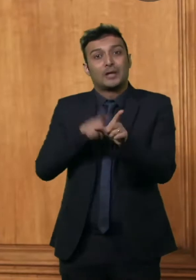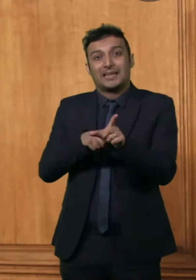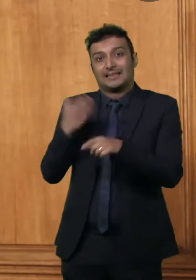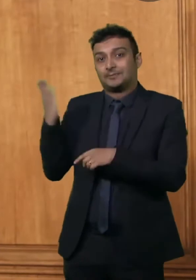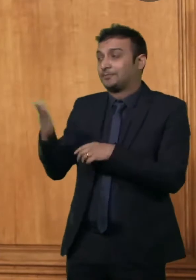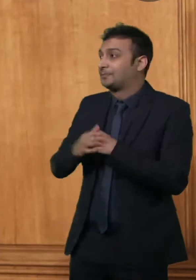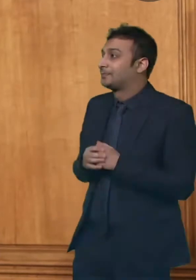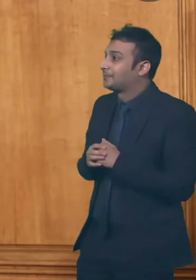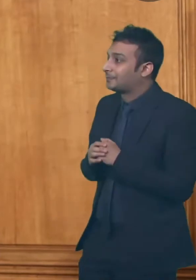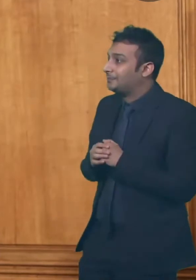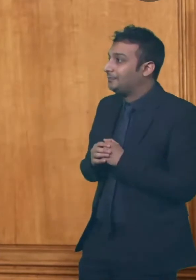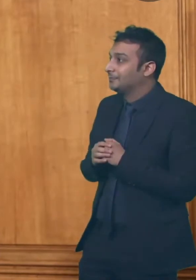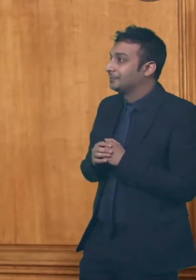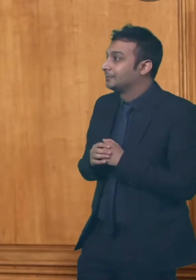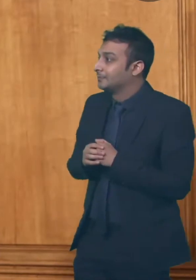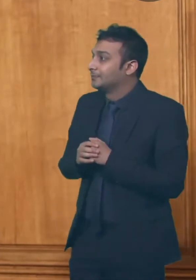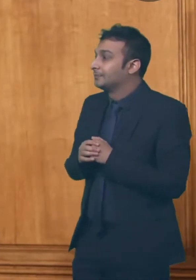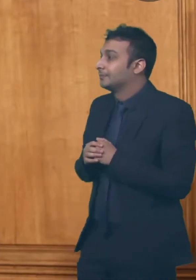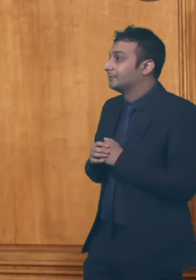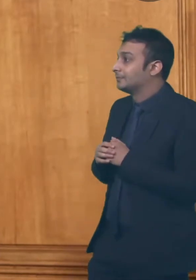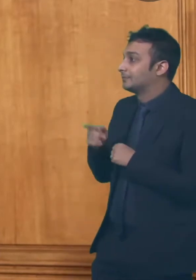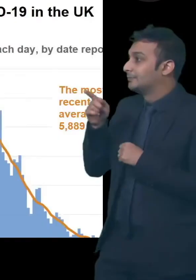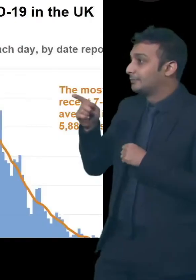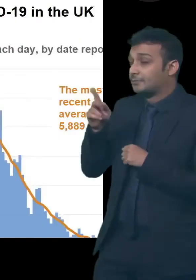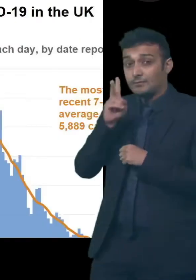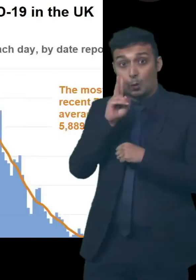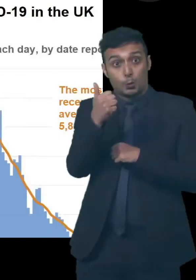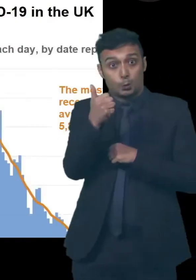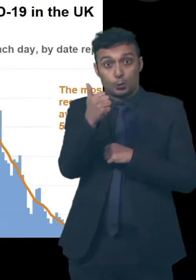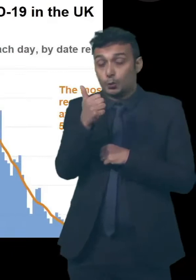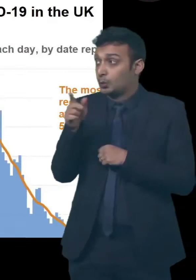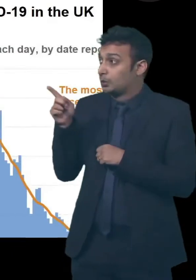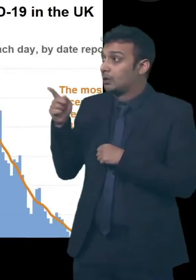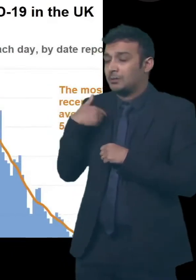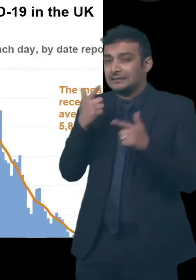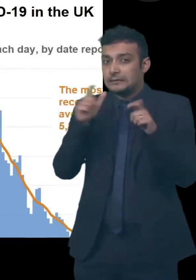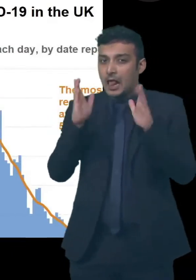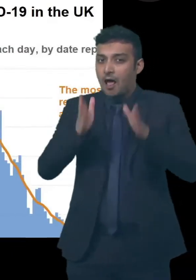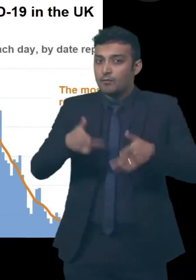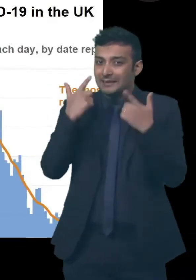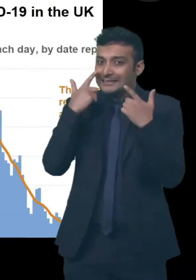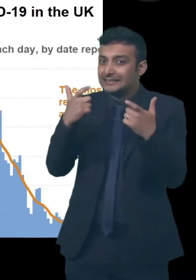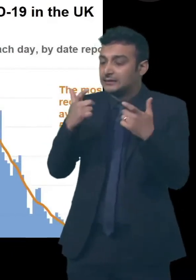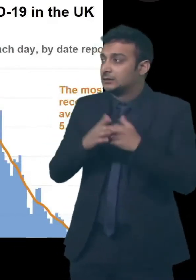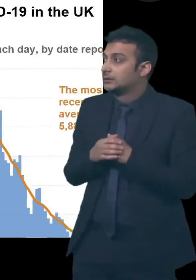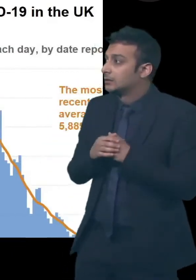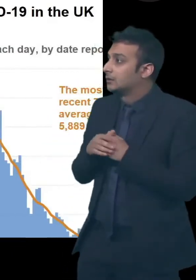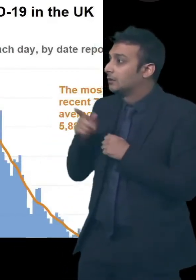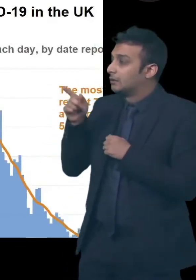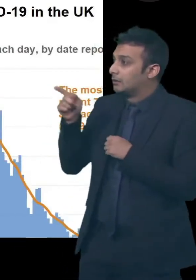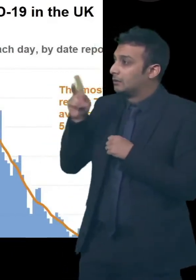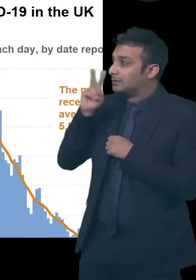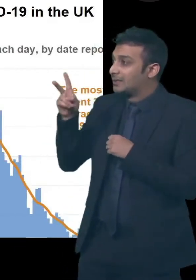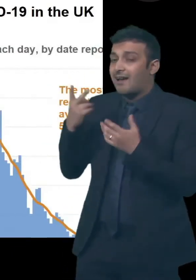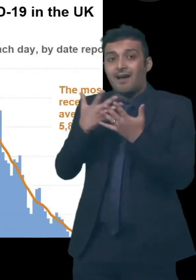pleasing picture, but one which I think still has some caution attached to it. This shows the number of people testing positive, both by PCR